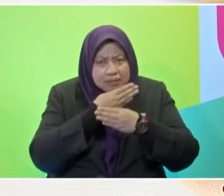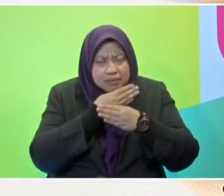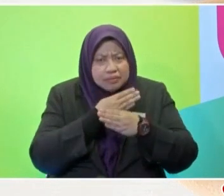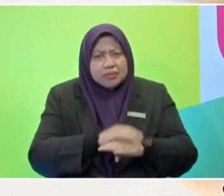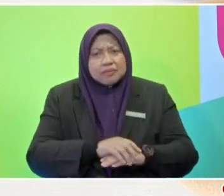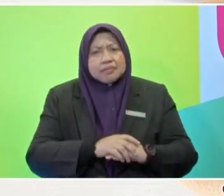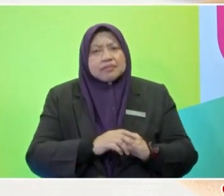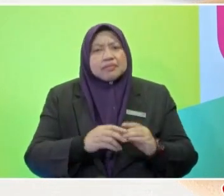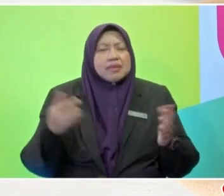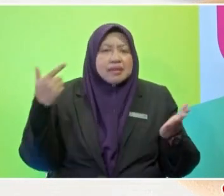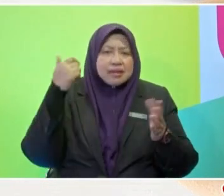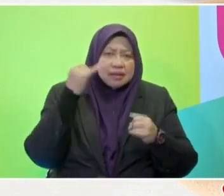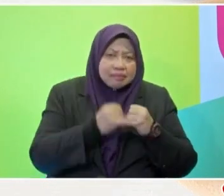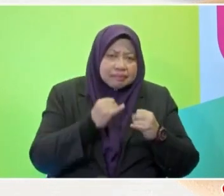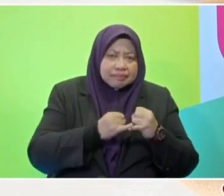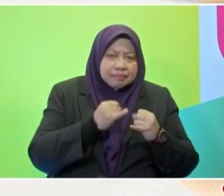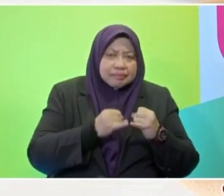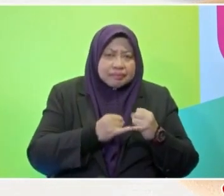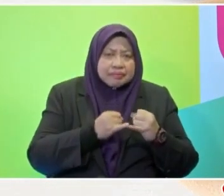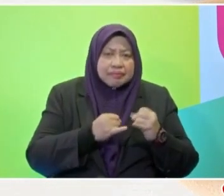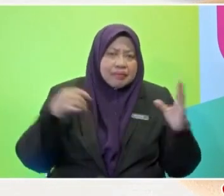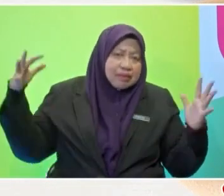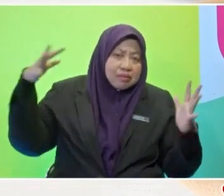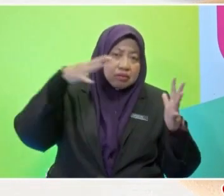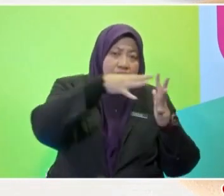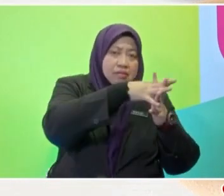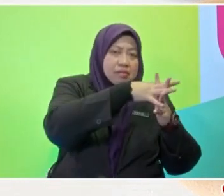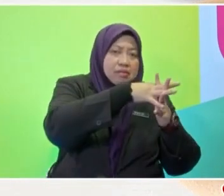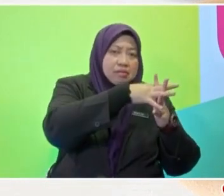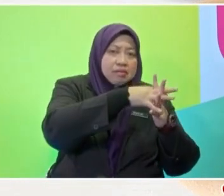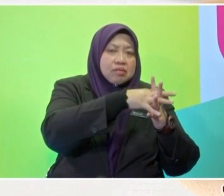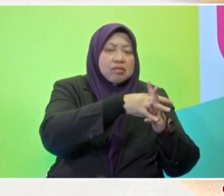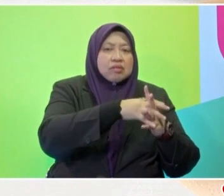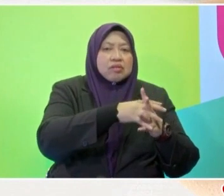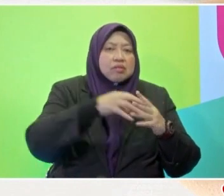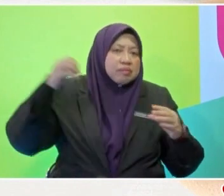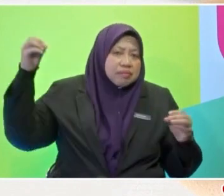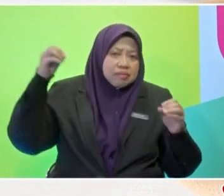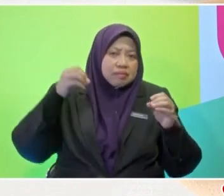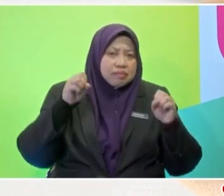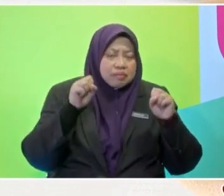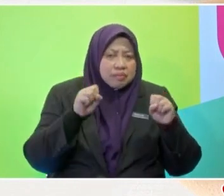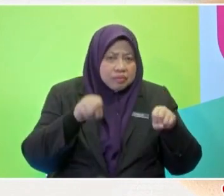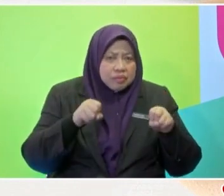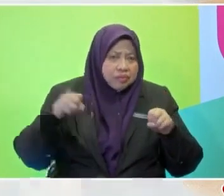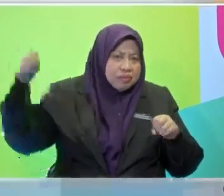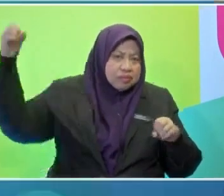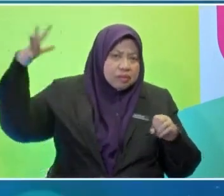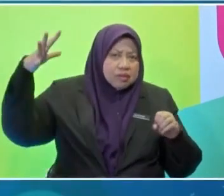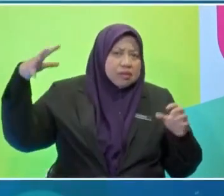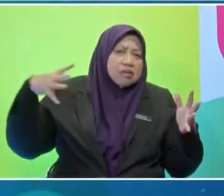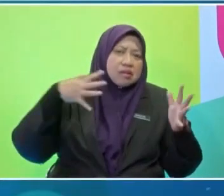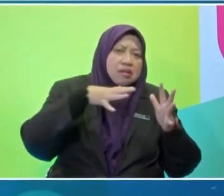All right. And last of all is the transparent object, which allows the light, all lights to pass through it.